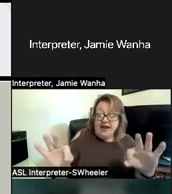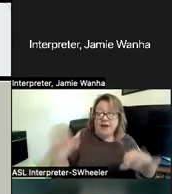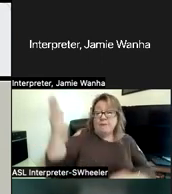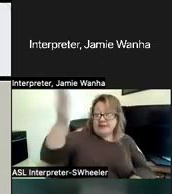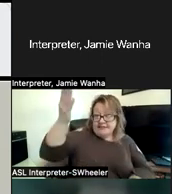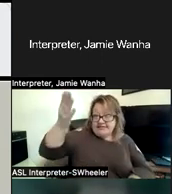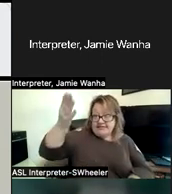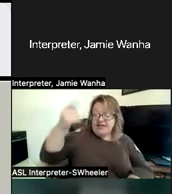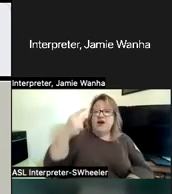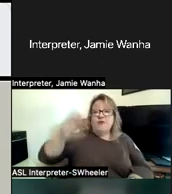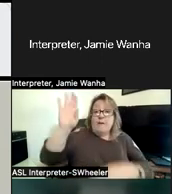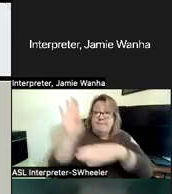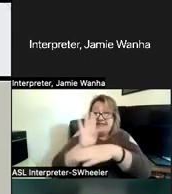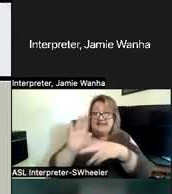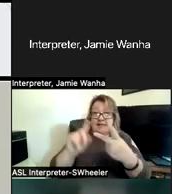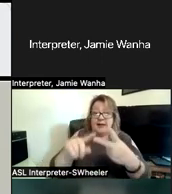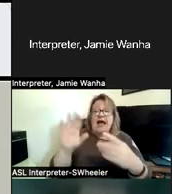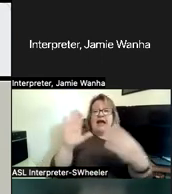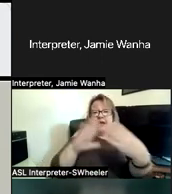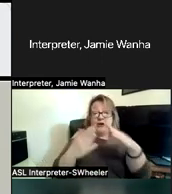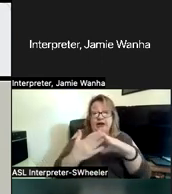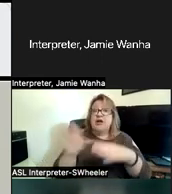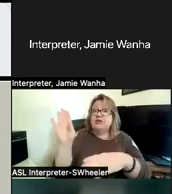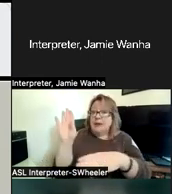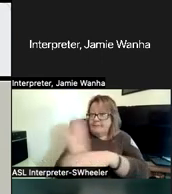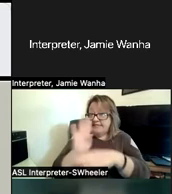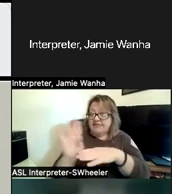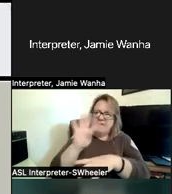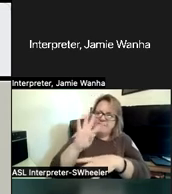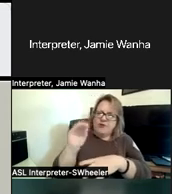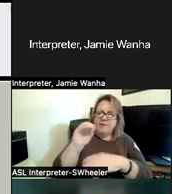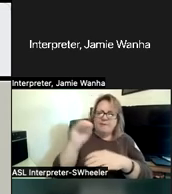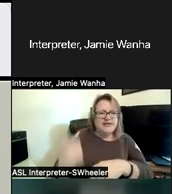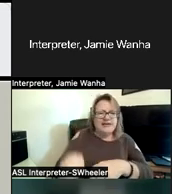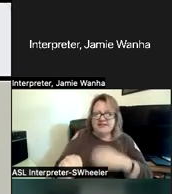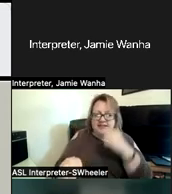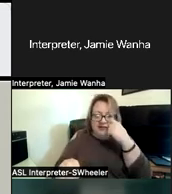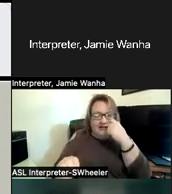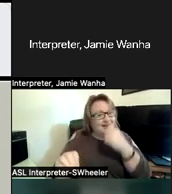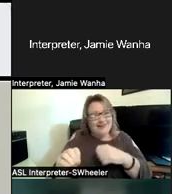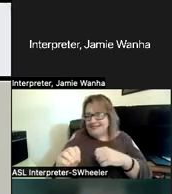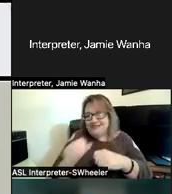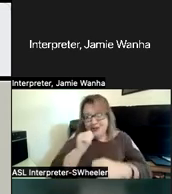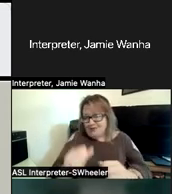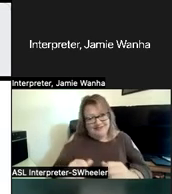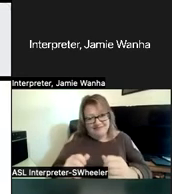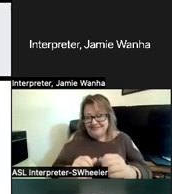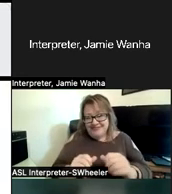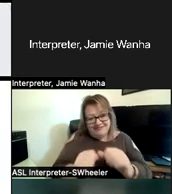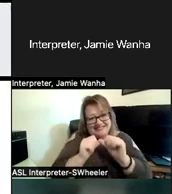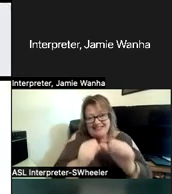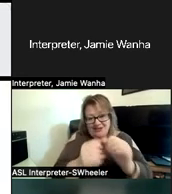both businesses and community. So businesses, about 40% of them don't survive disasters because they're not